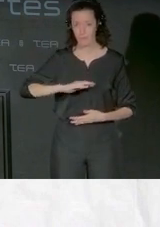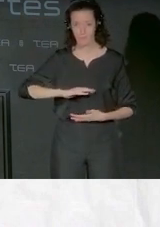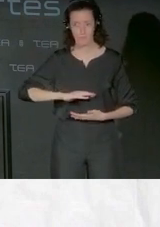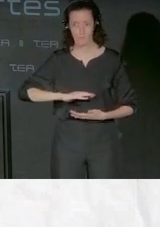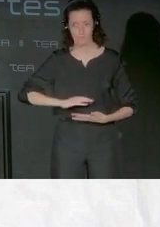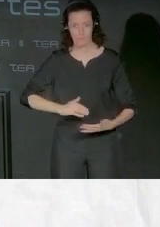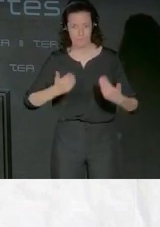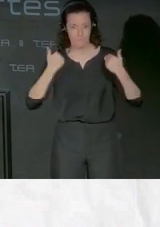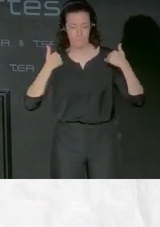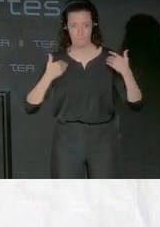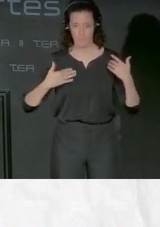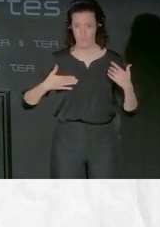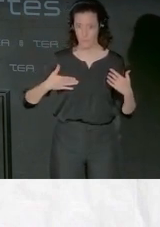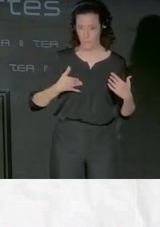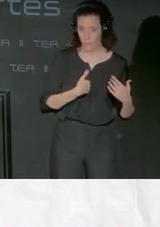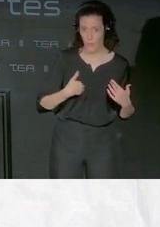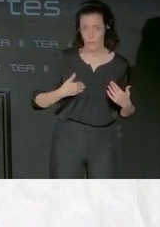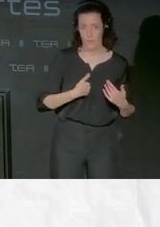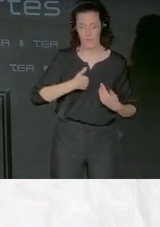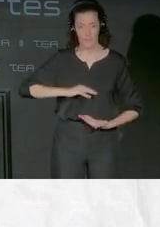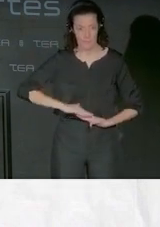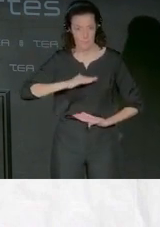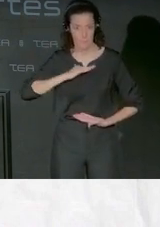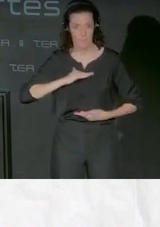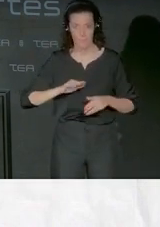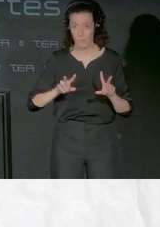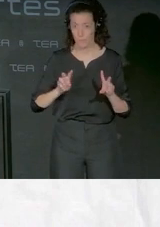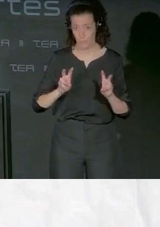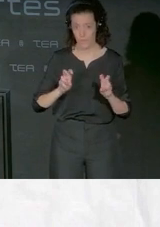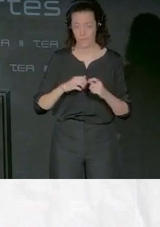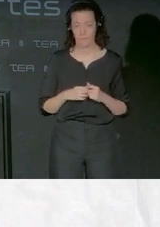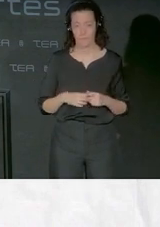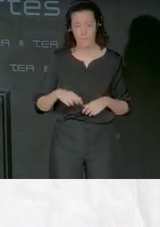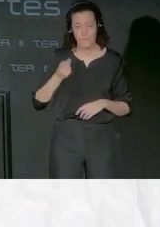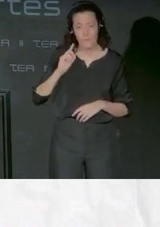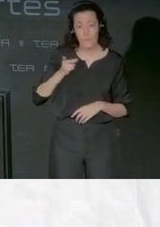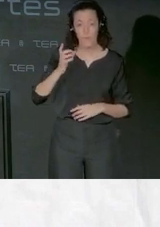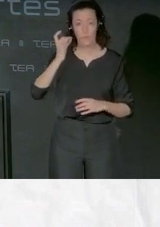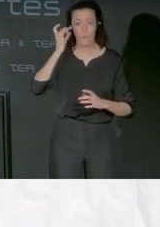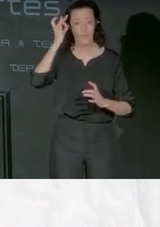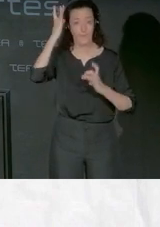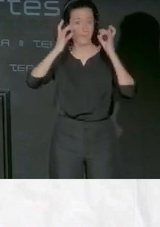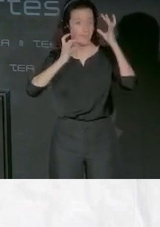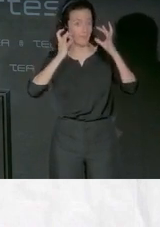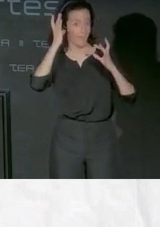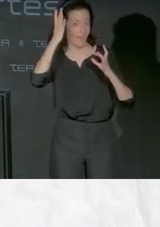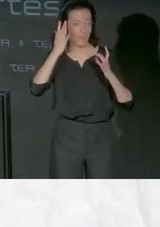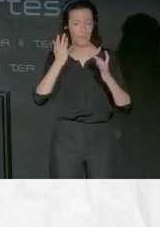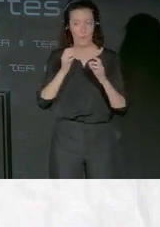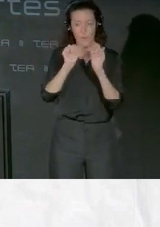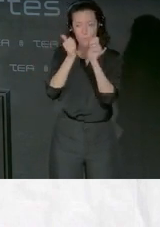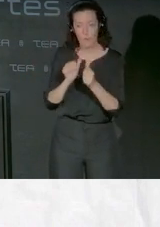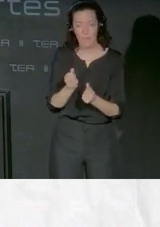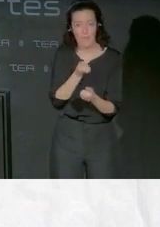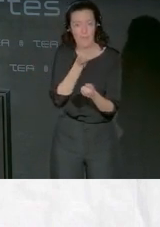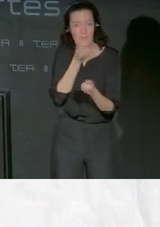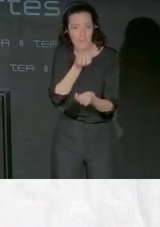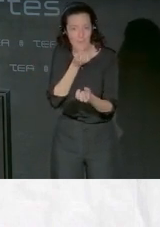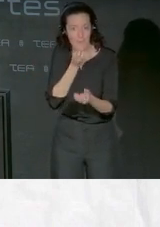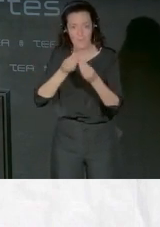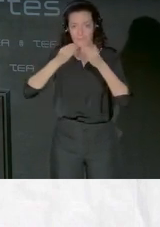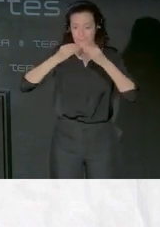Not only creativity, not only storytelling, but also tech skills to be able to adapt and